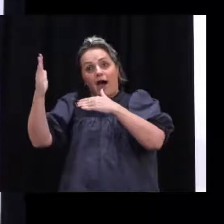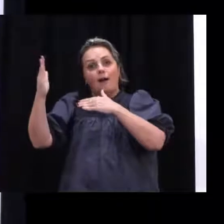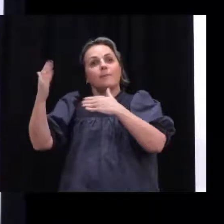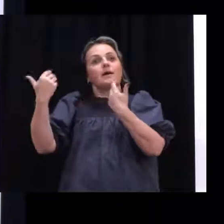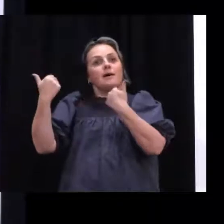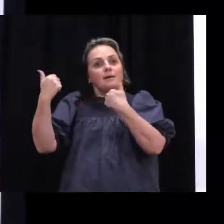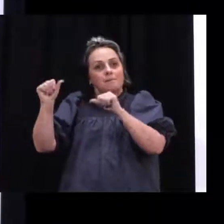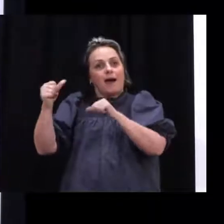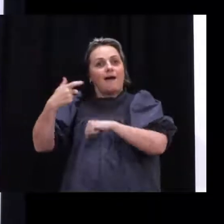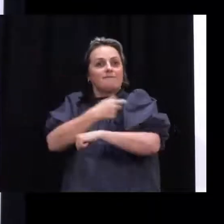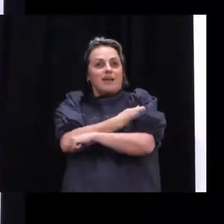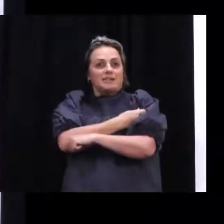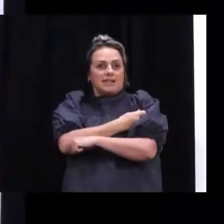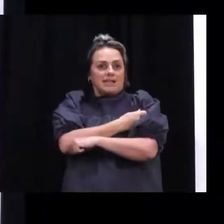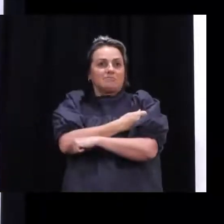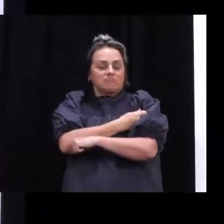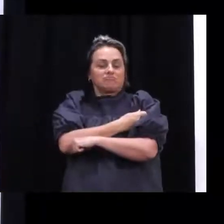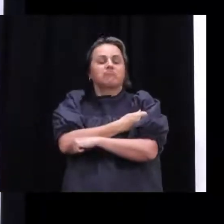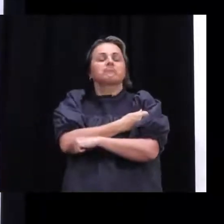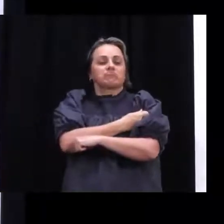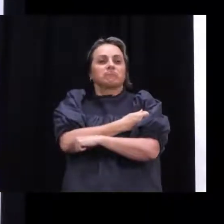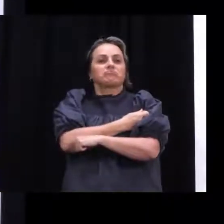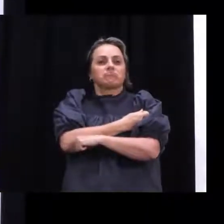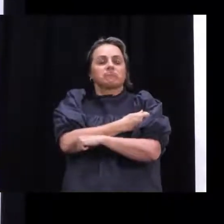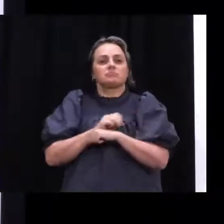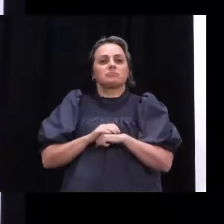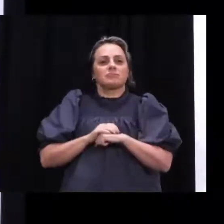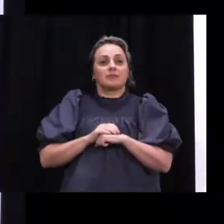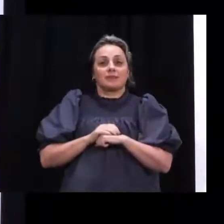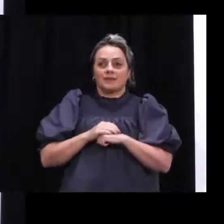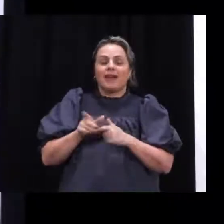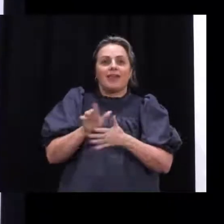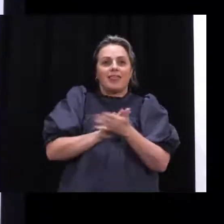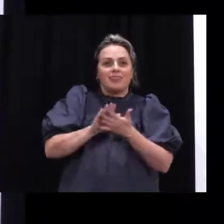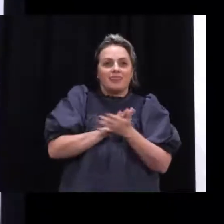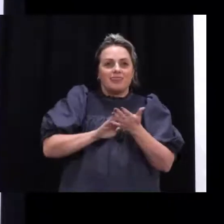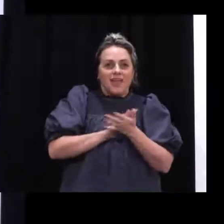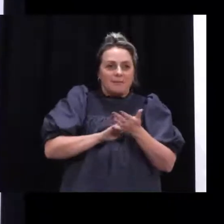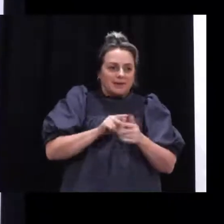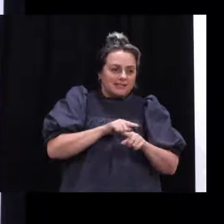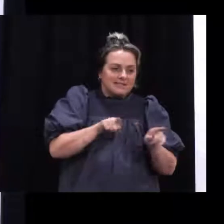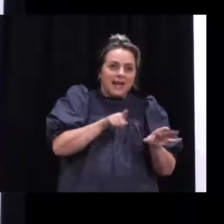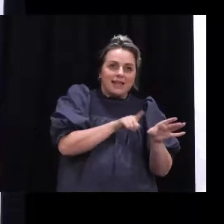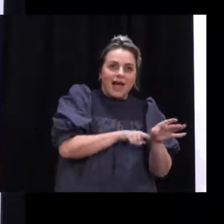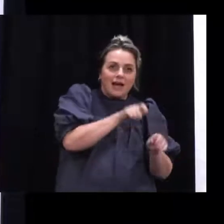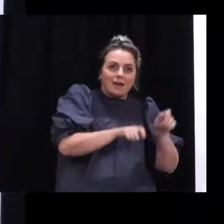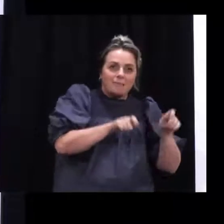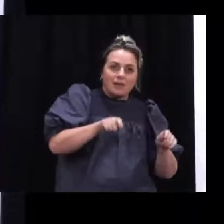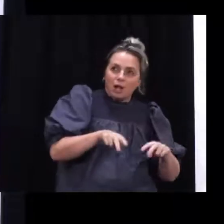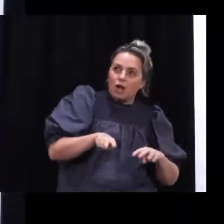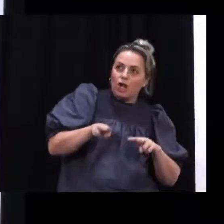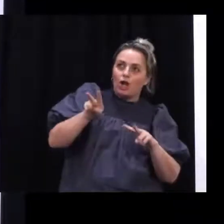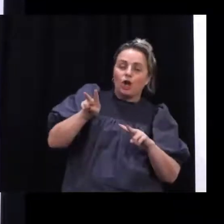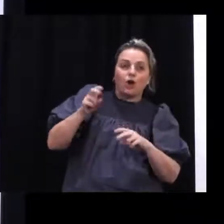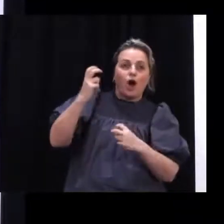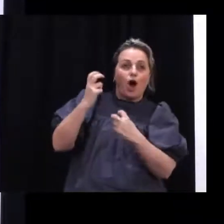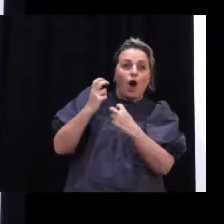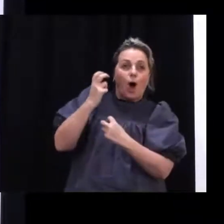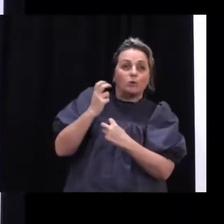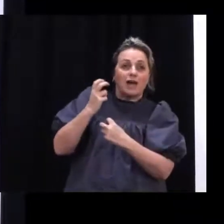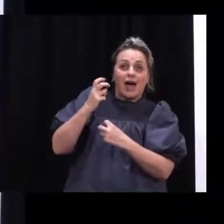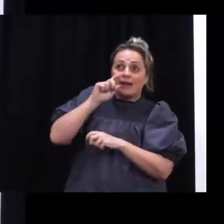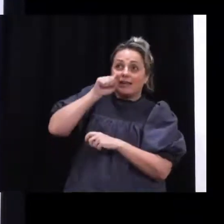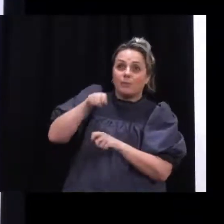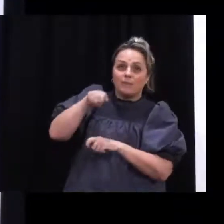vaccinated with at least one dose. Using our older Kiwis as an example, that does pose a challenge to younger generations to come forward and receive